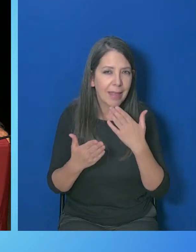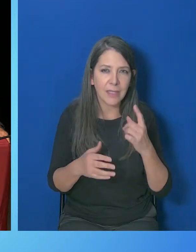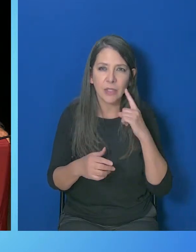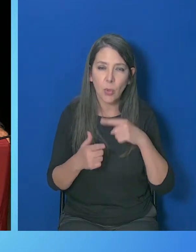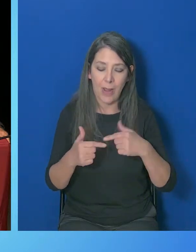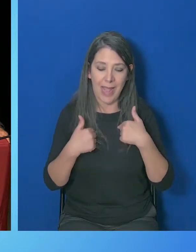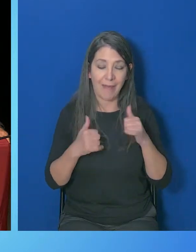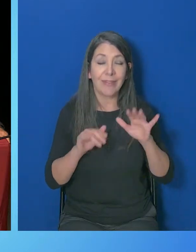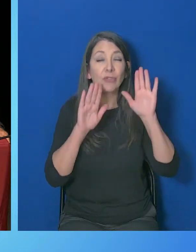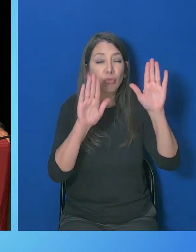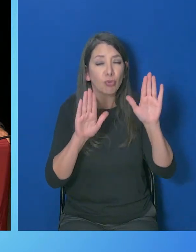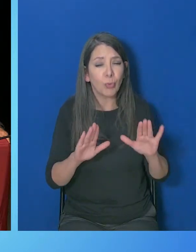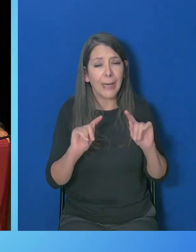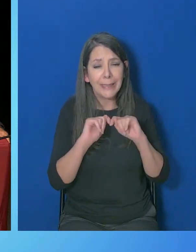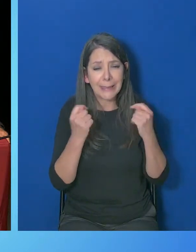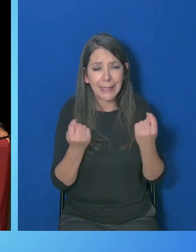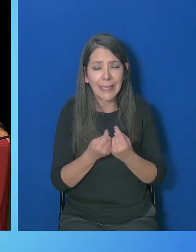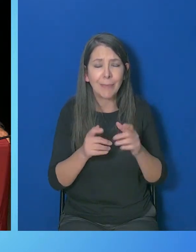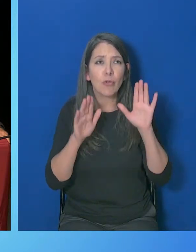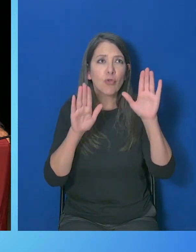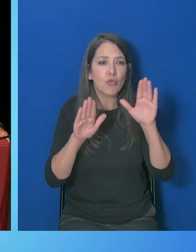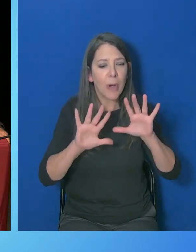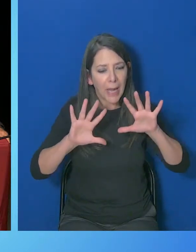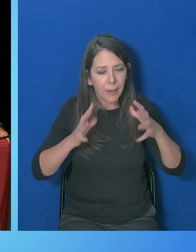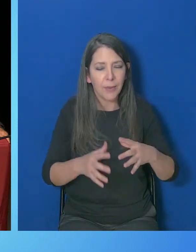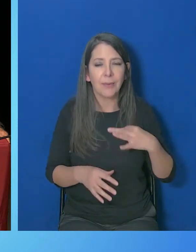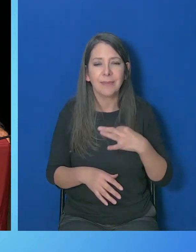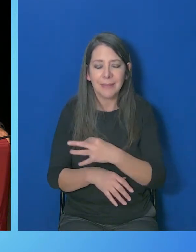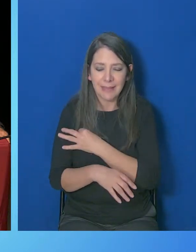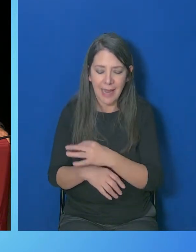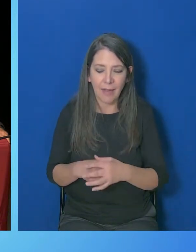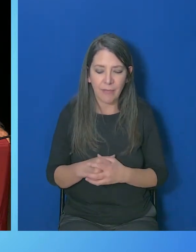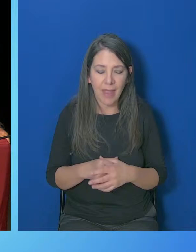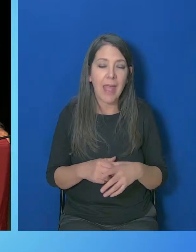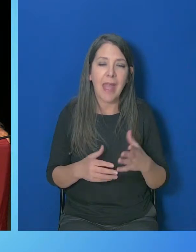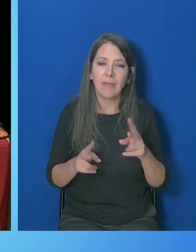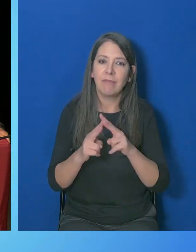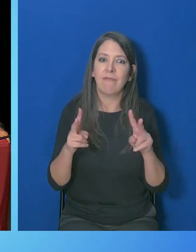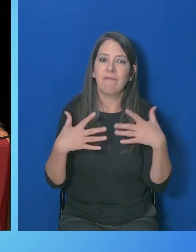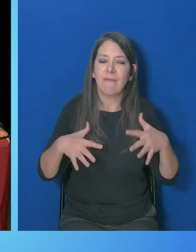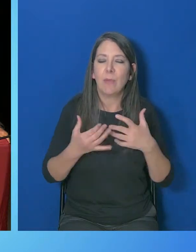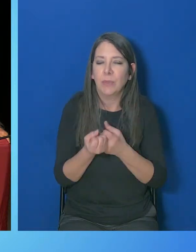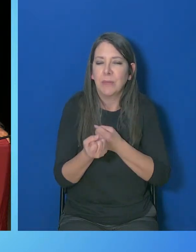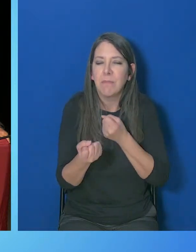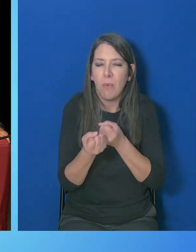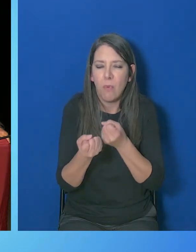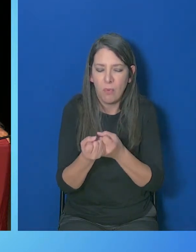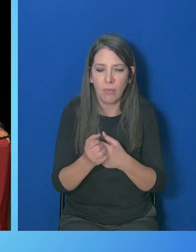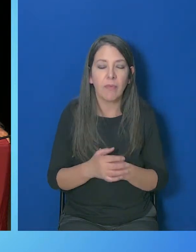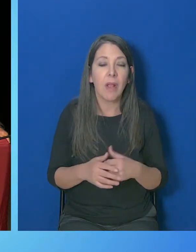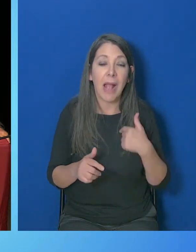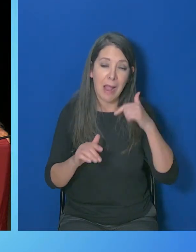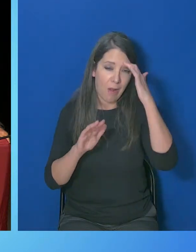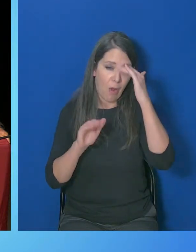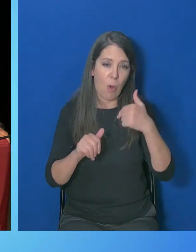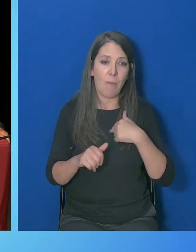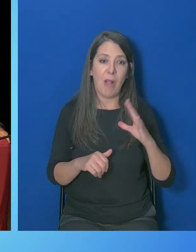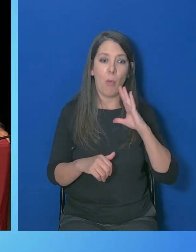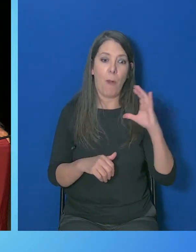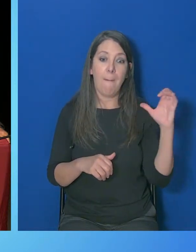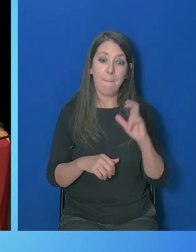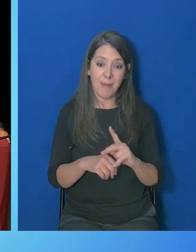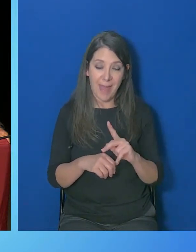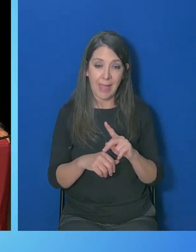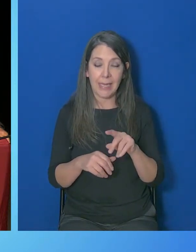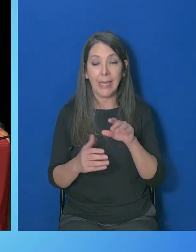team of staff and colleagues who truly support me. And I hope to be back and visibly